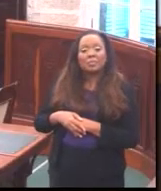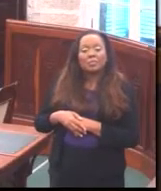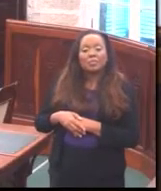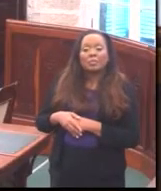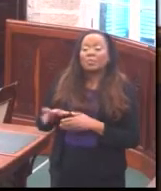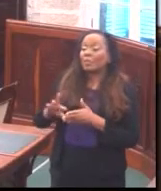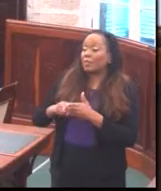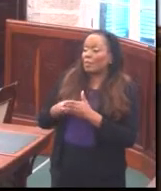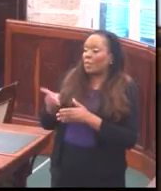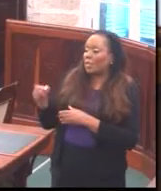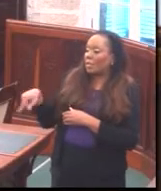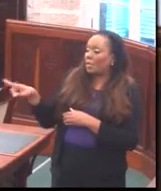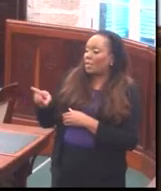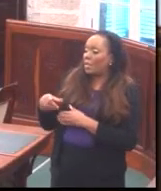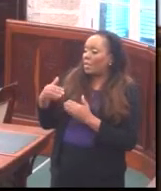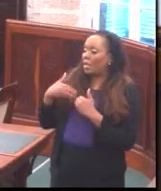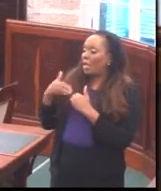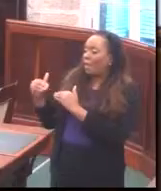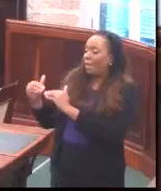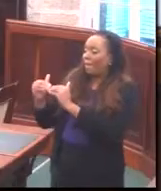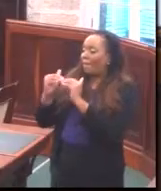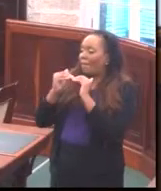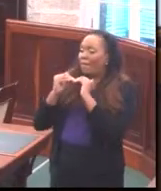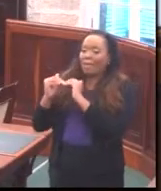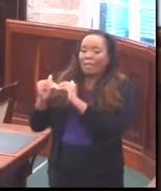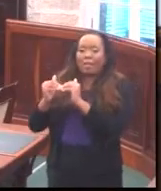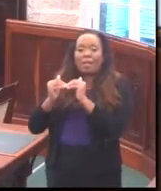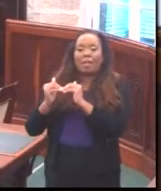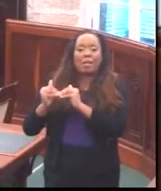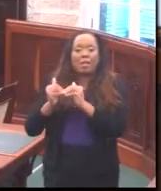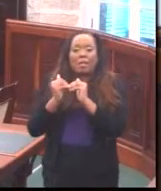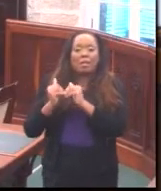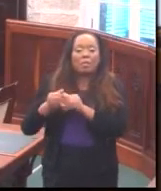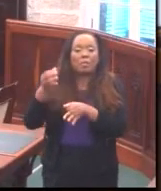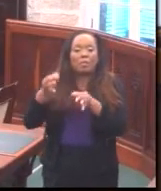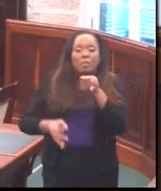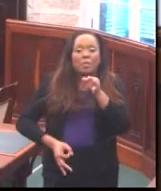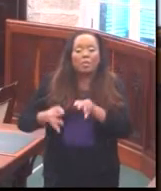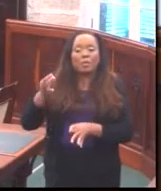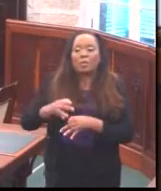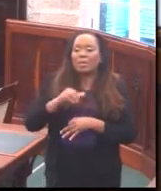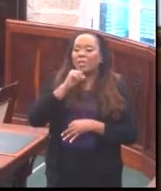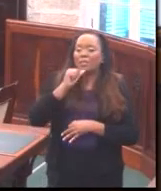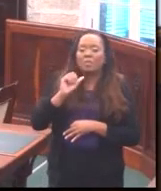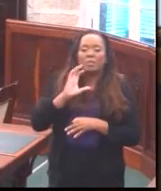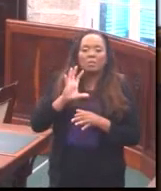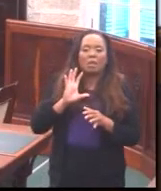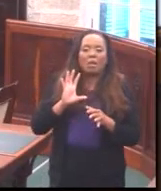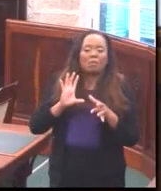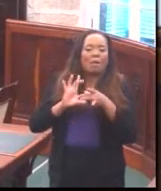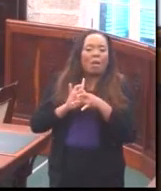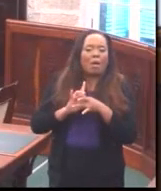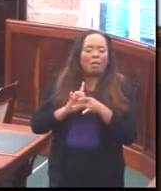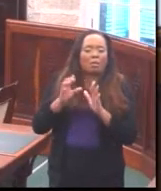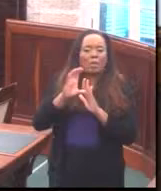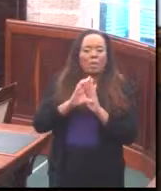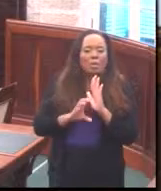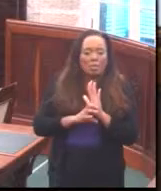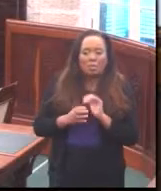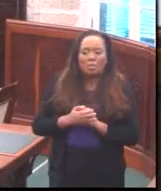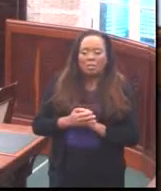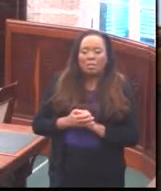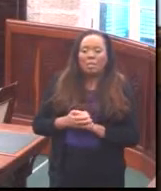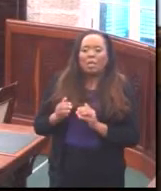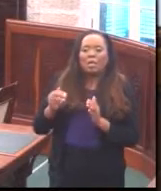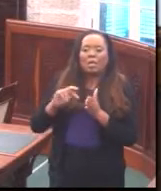jurisdiction that is equal and concurrent with that of a court, and it is therefore unconstitutional in that it undermines the independence of the